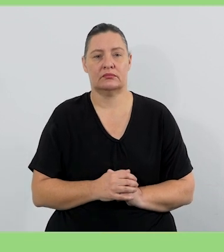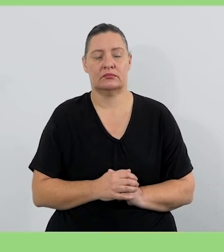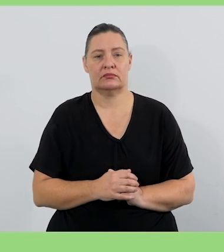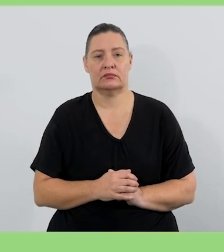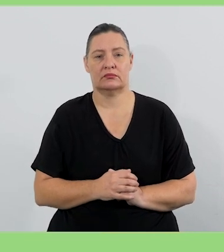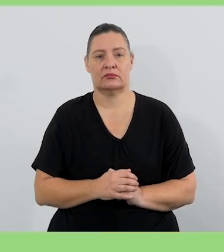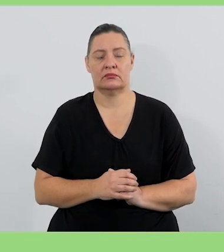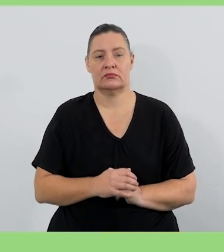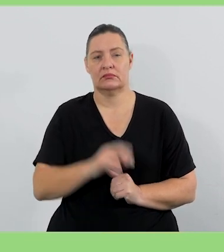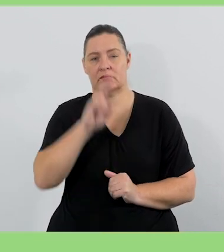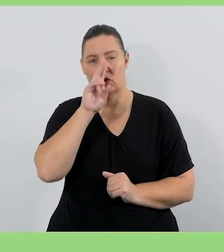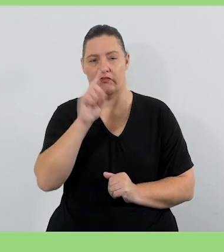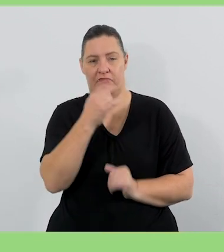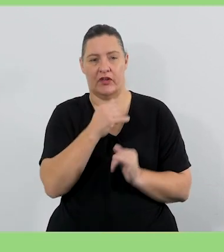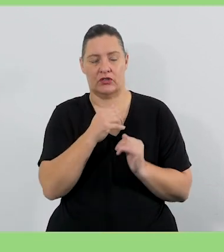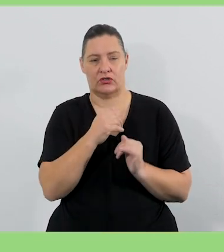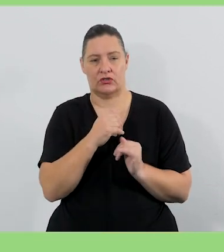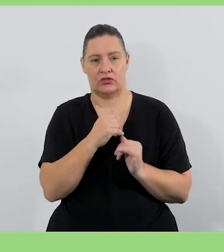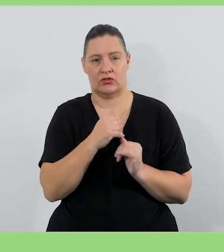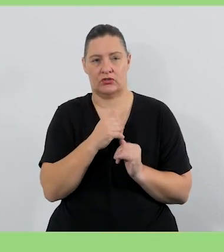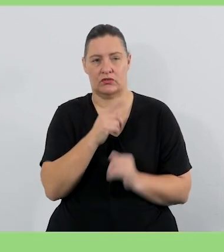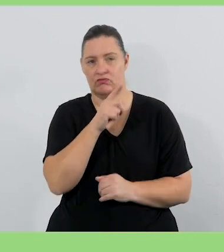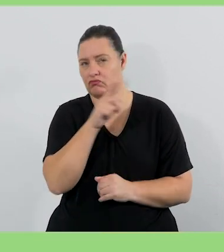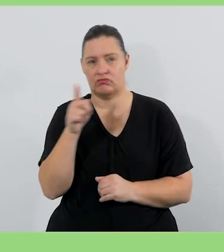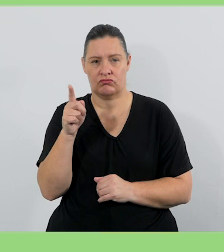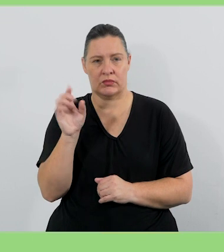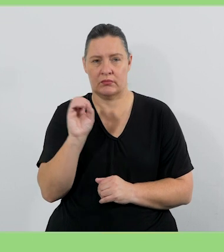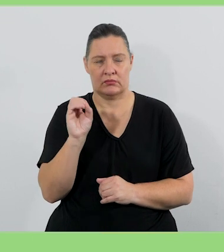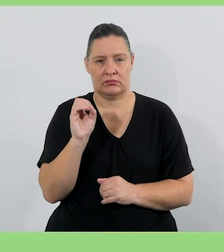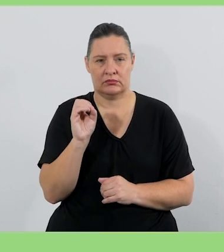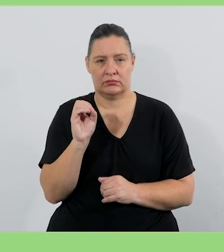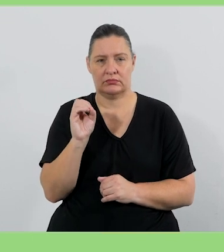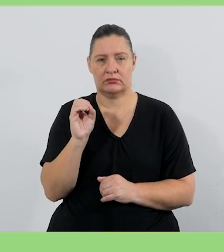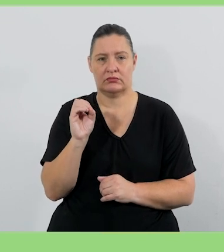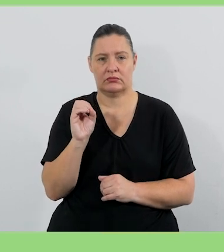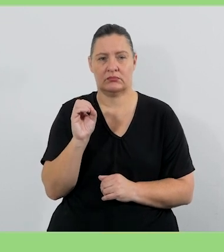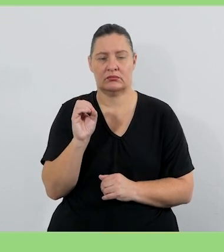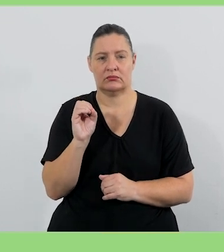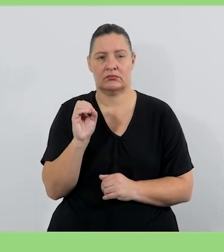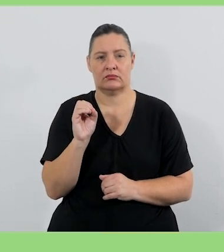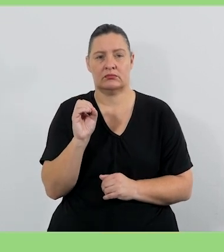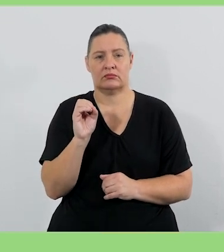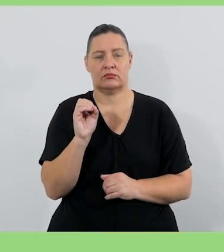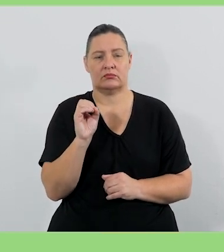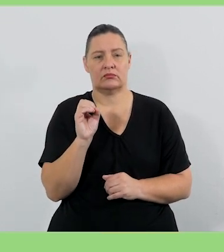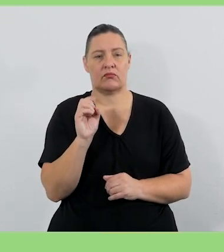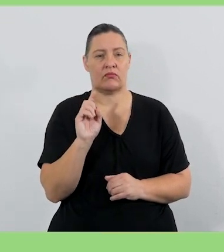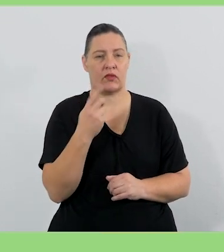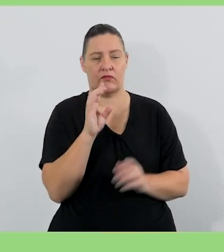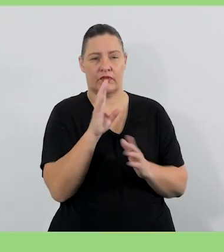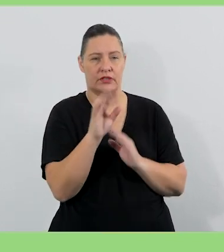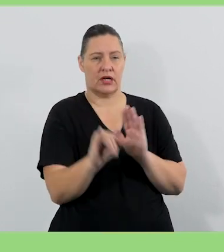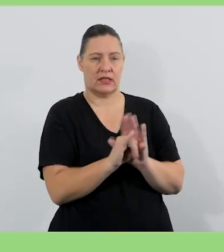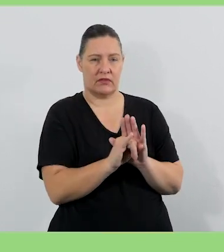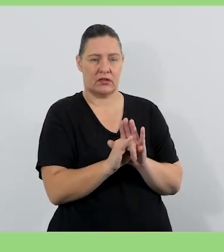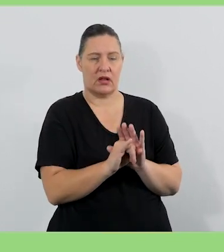So when I'm looking at the first row, I can't identify one. Let me see, right. So the first one